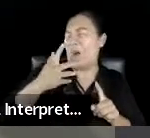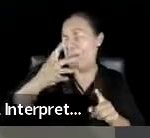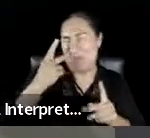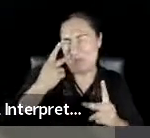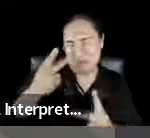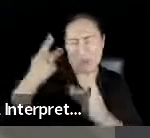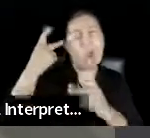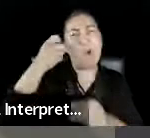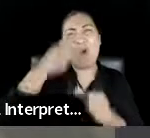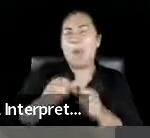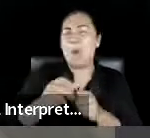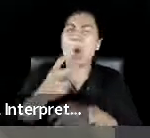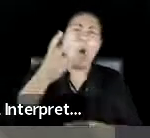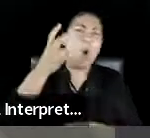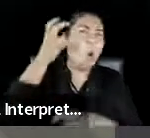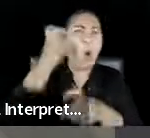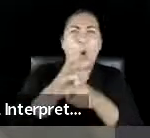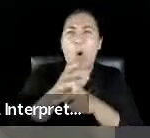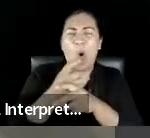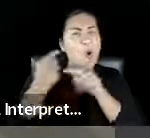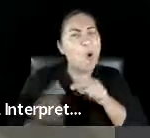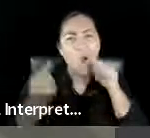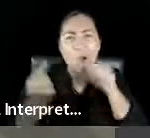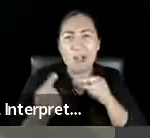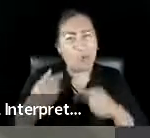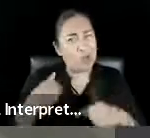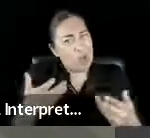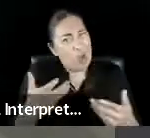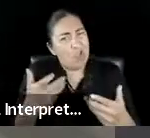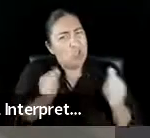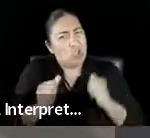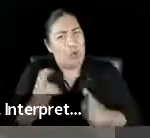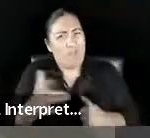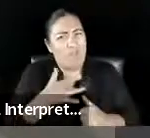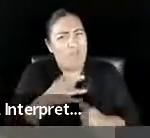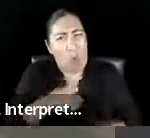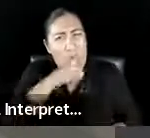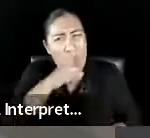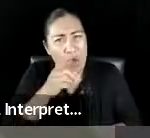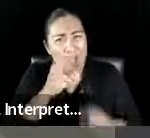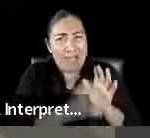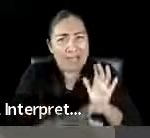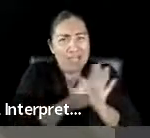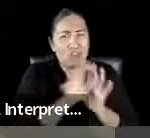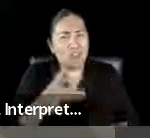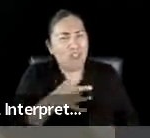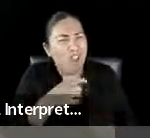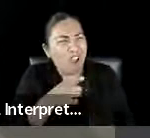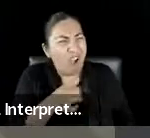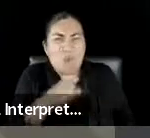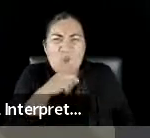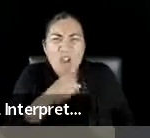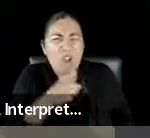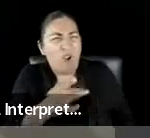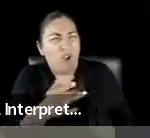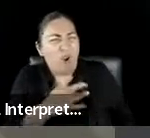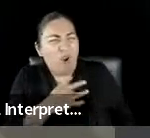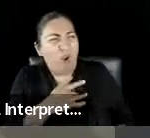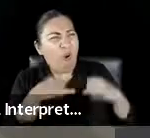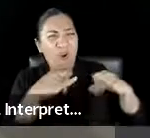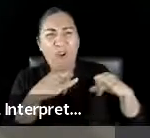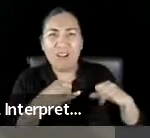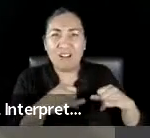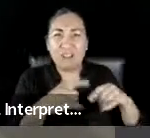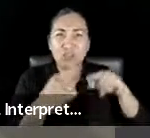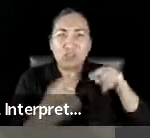created a show, we wanted it to feel real. We wanted our characters to feel real and to have real struggles, and to not shy away